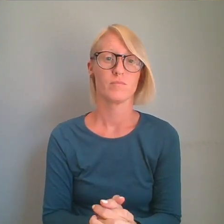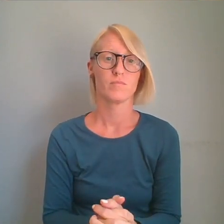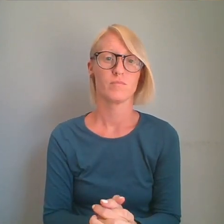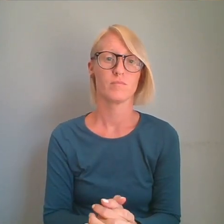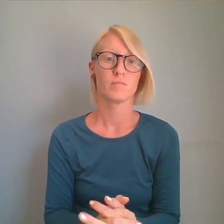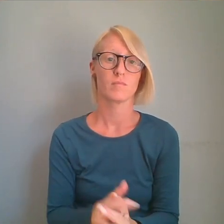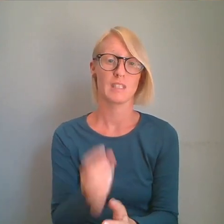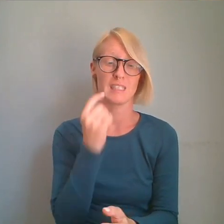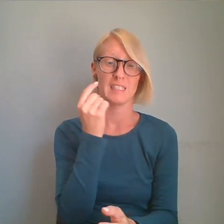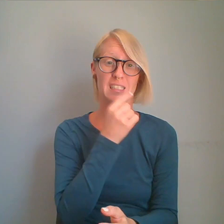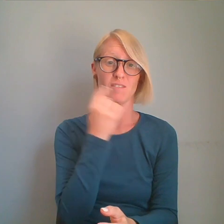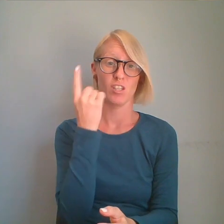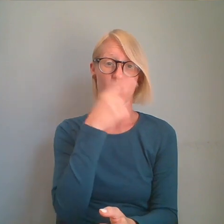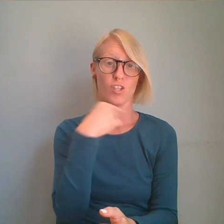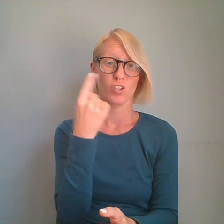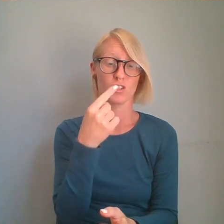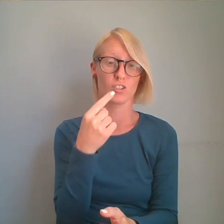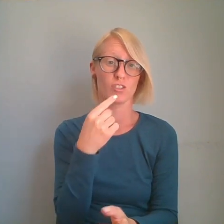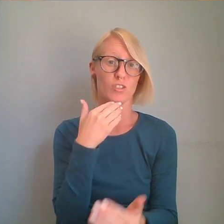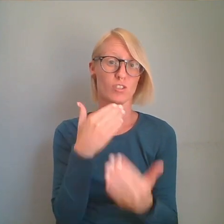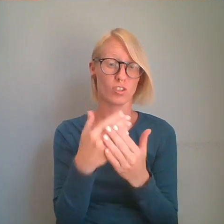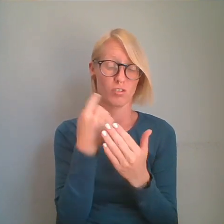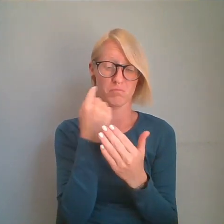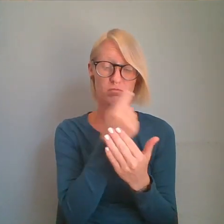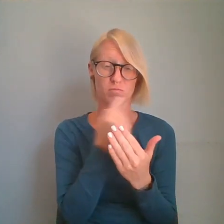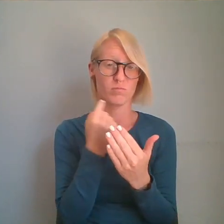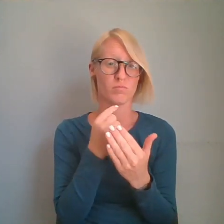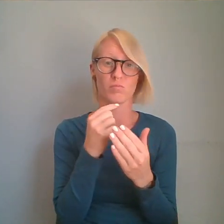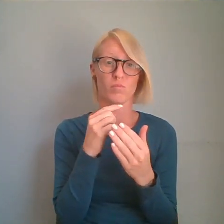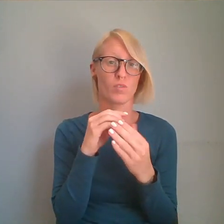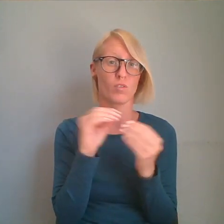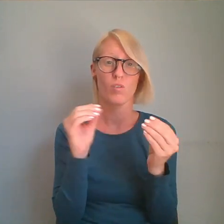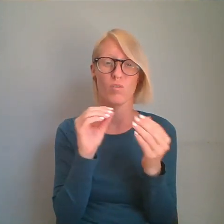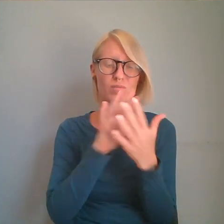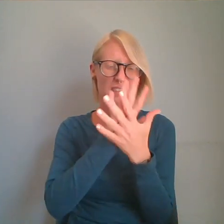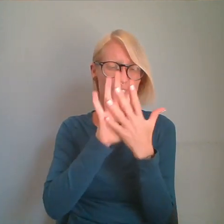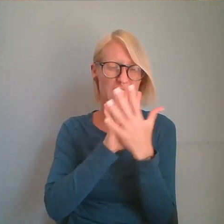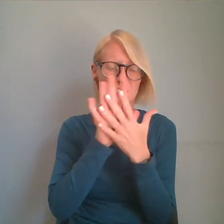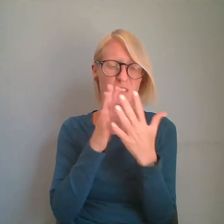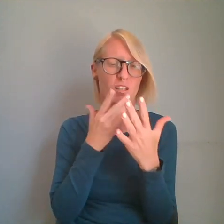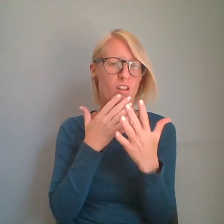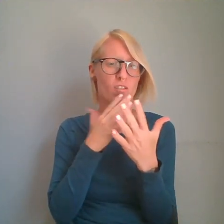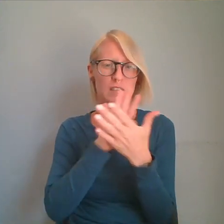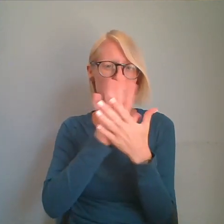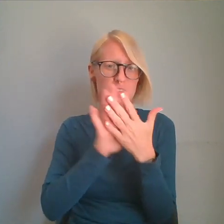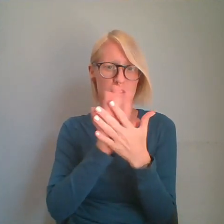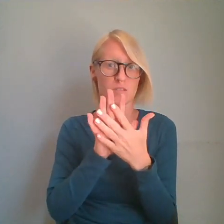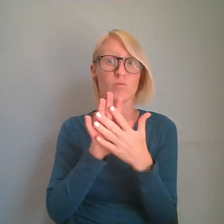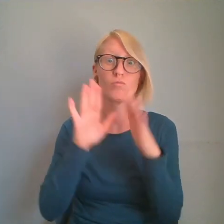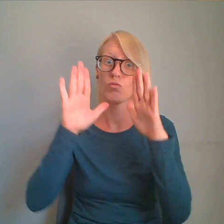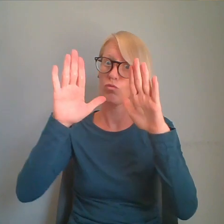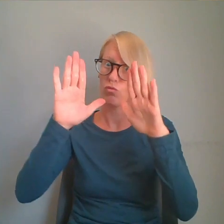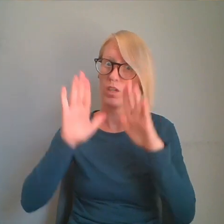Teeth looks good. There's no discoloration, which is superior.